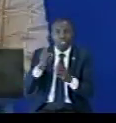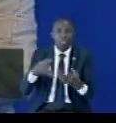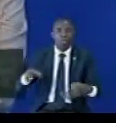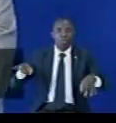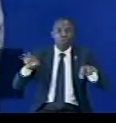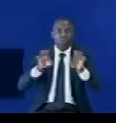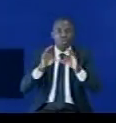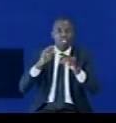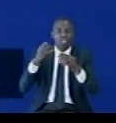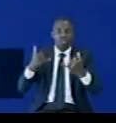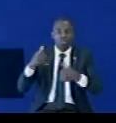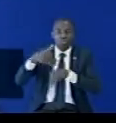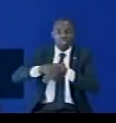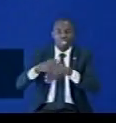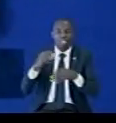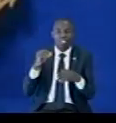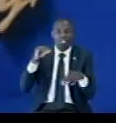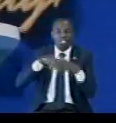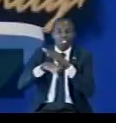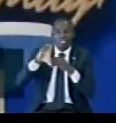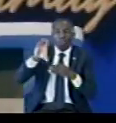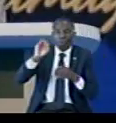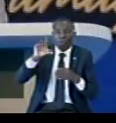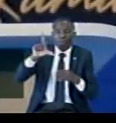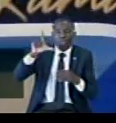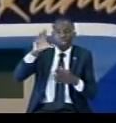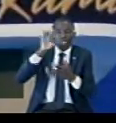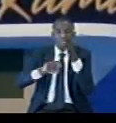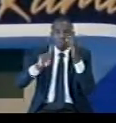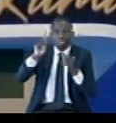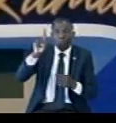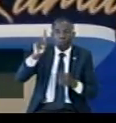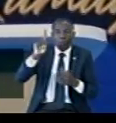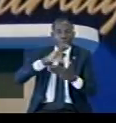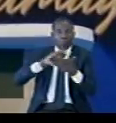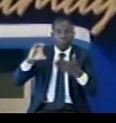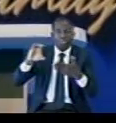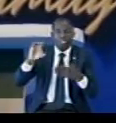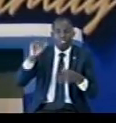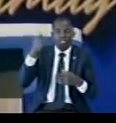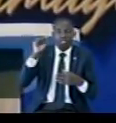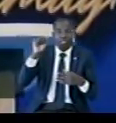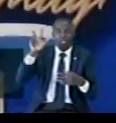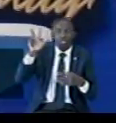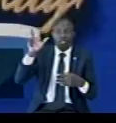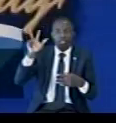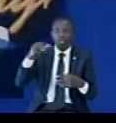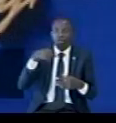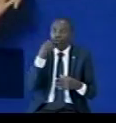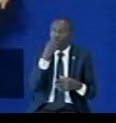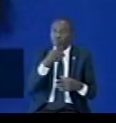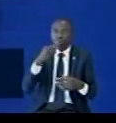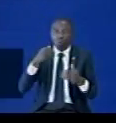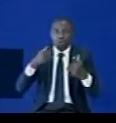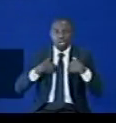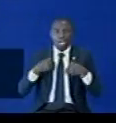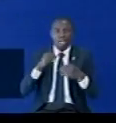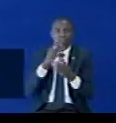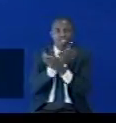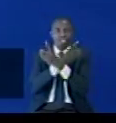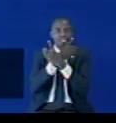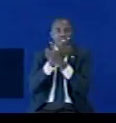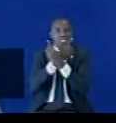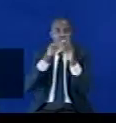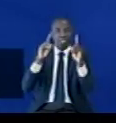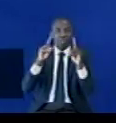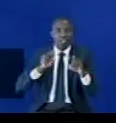tonight. We're looking at Colossians chapter 1, and I'm reading from verse 13. Who has delivered